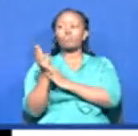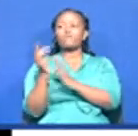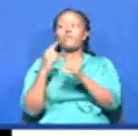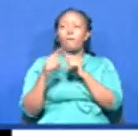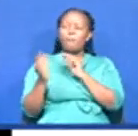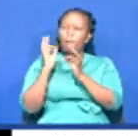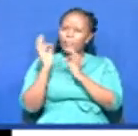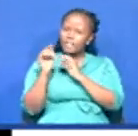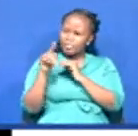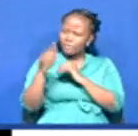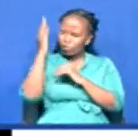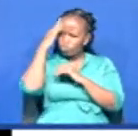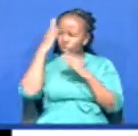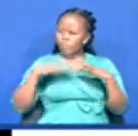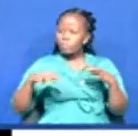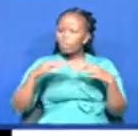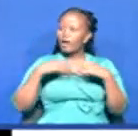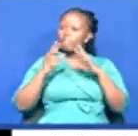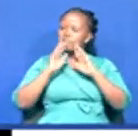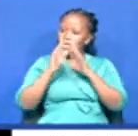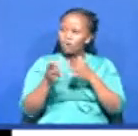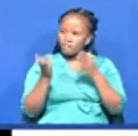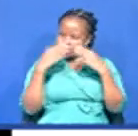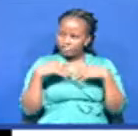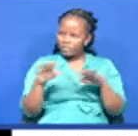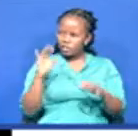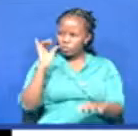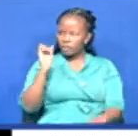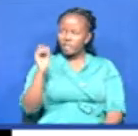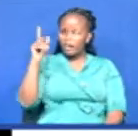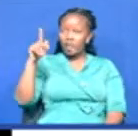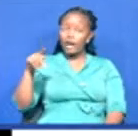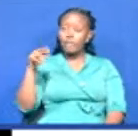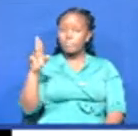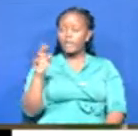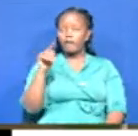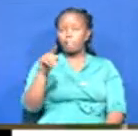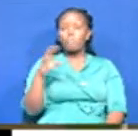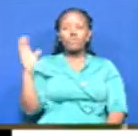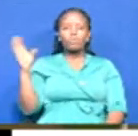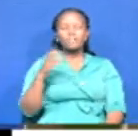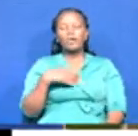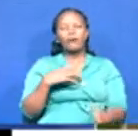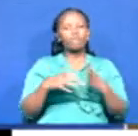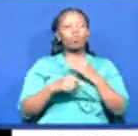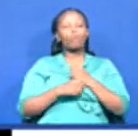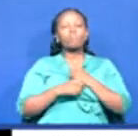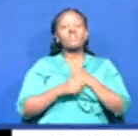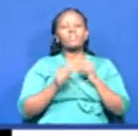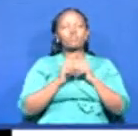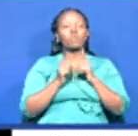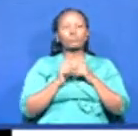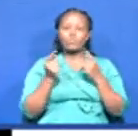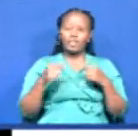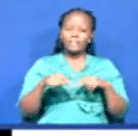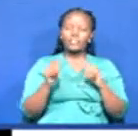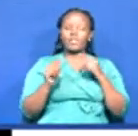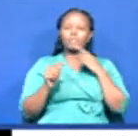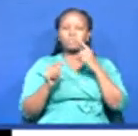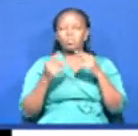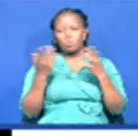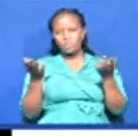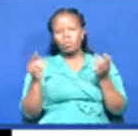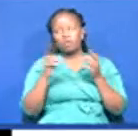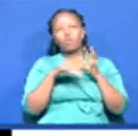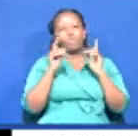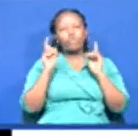they've recorded and, you know, things are seamless, you'll be, as a consumer, you'll have a lot of confidence. And this is why we are trying to say, let us work together to